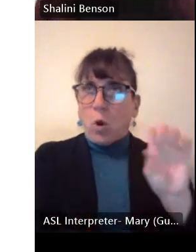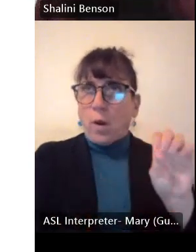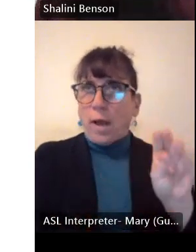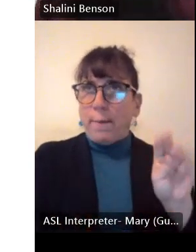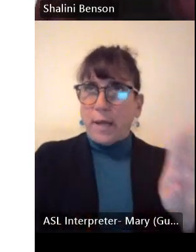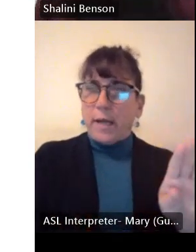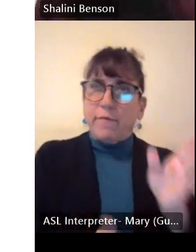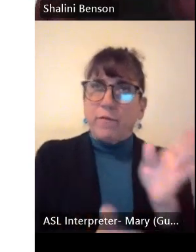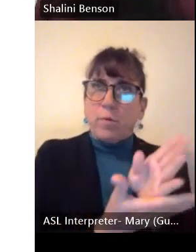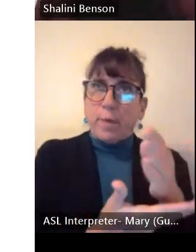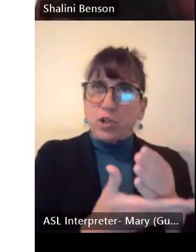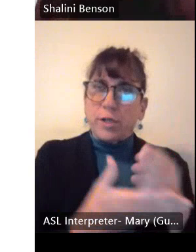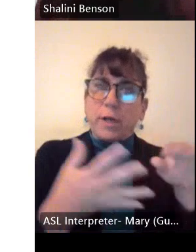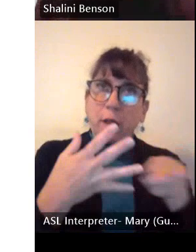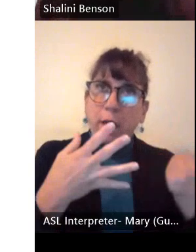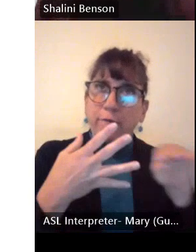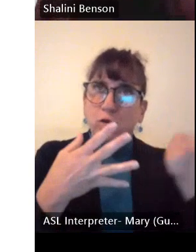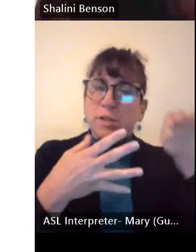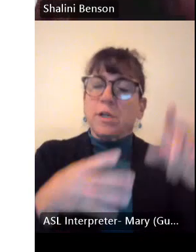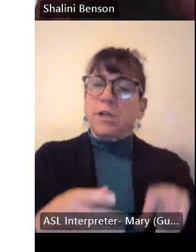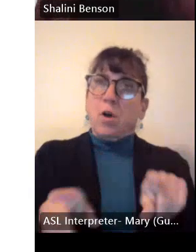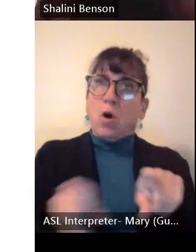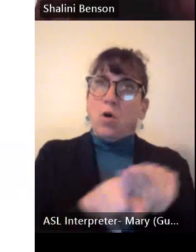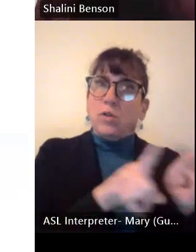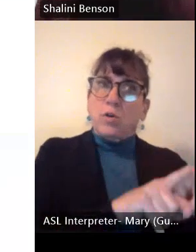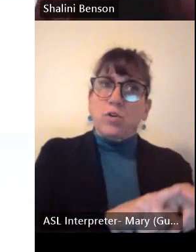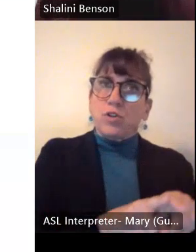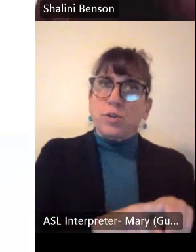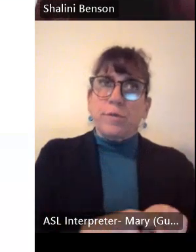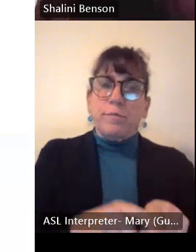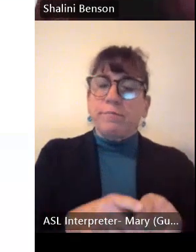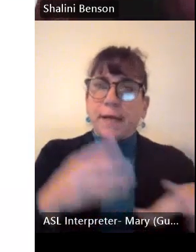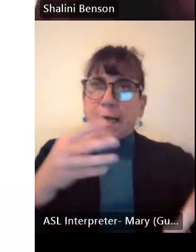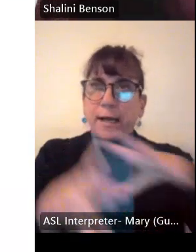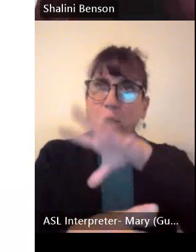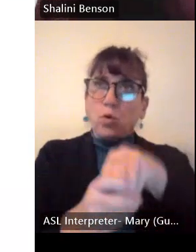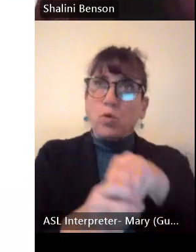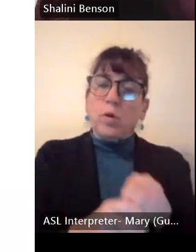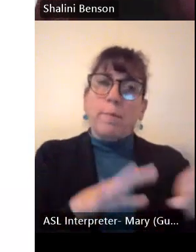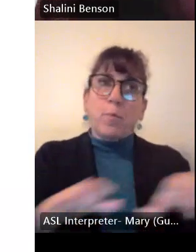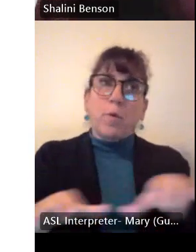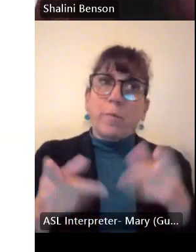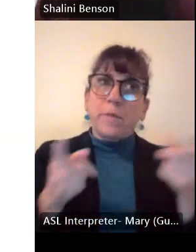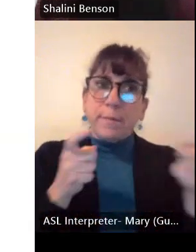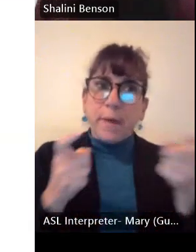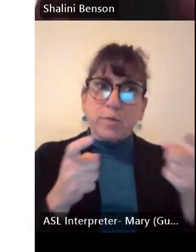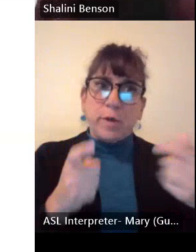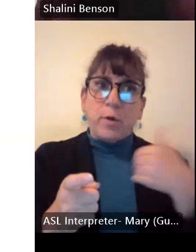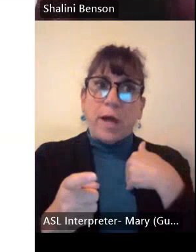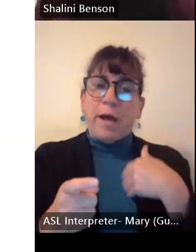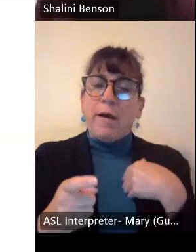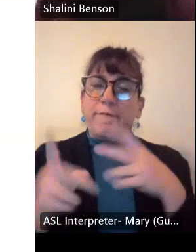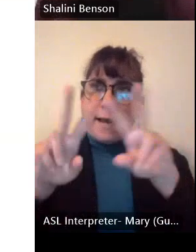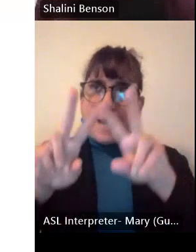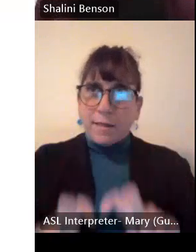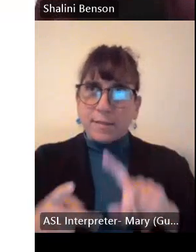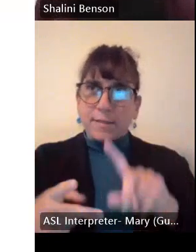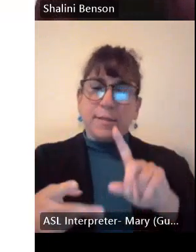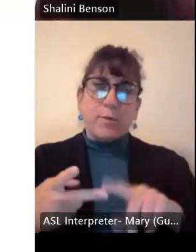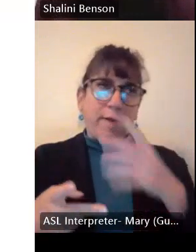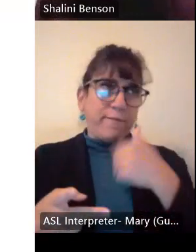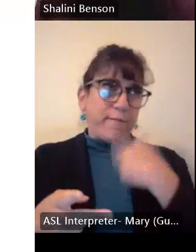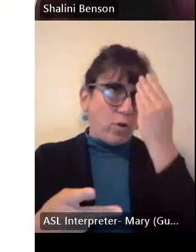budget levels. It should also pull in performance management, right? You've got the analysis, you've got